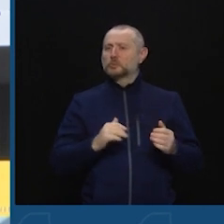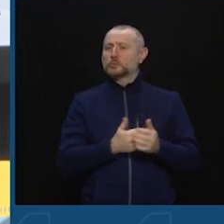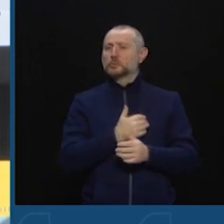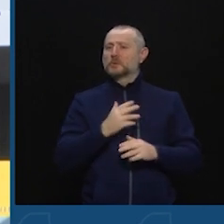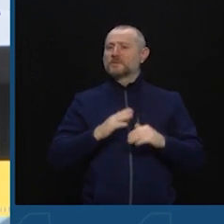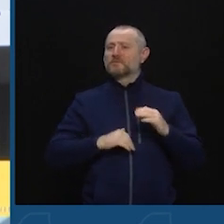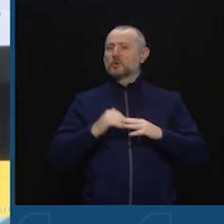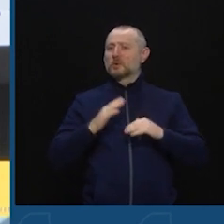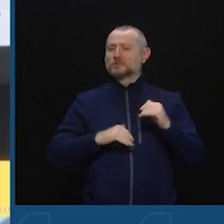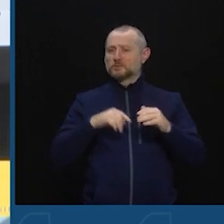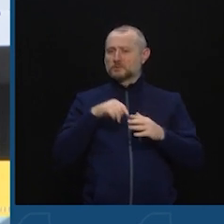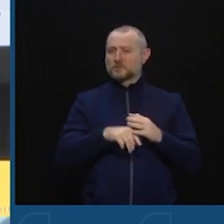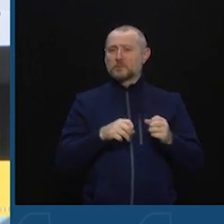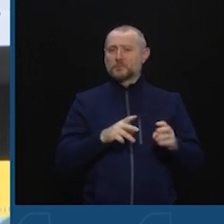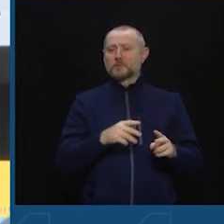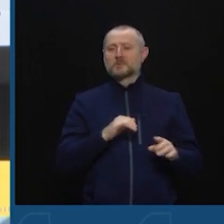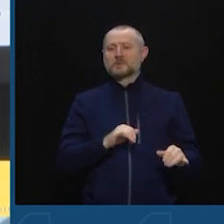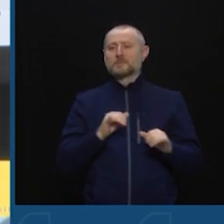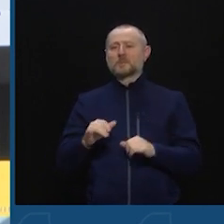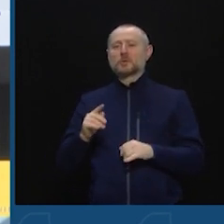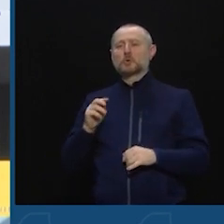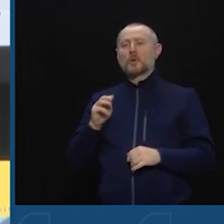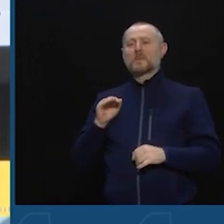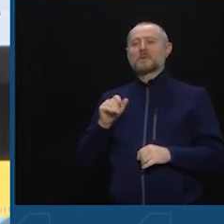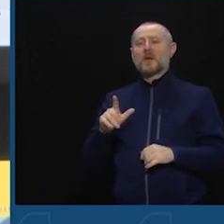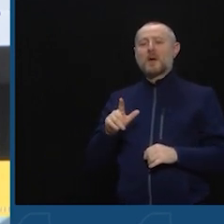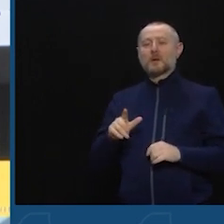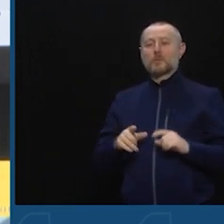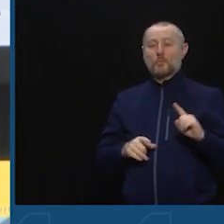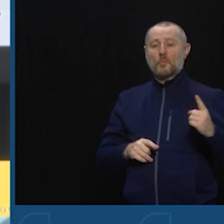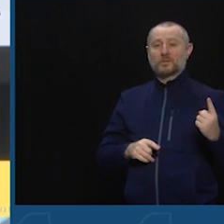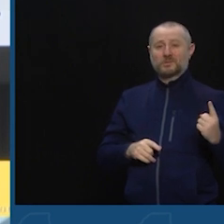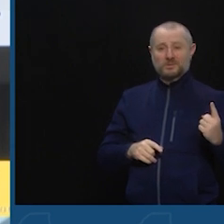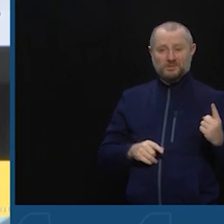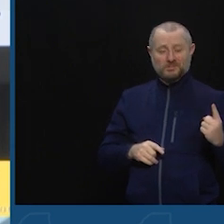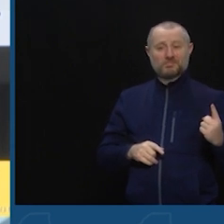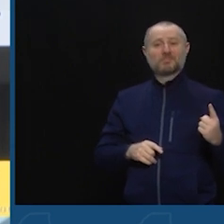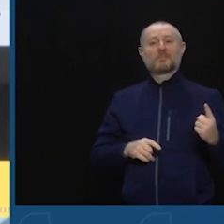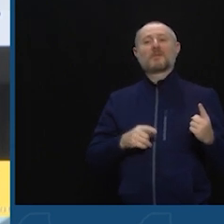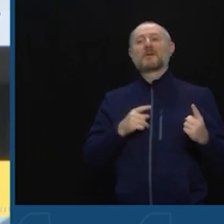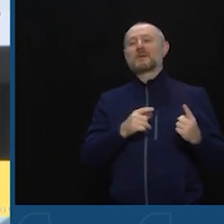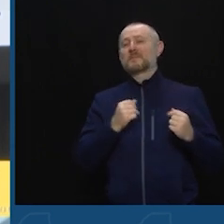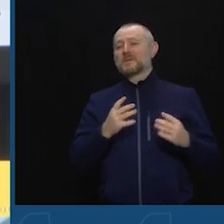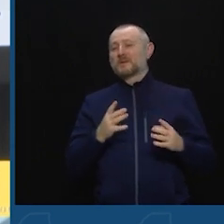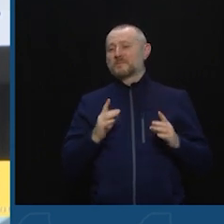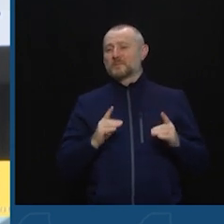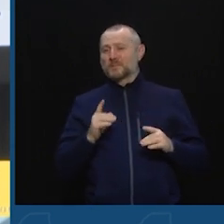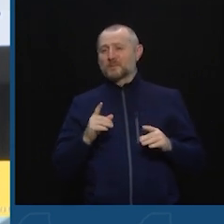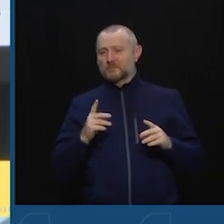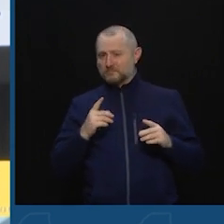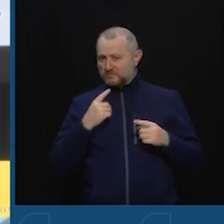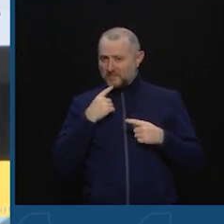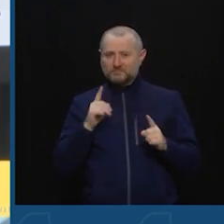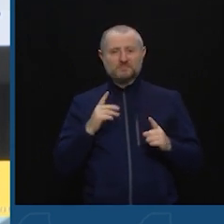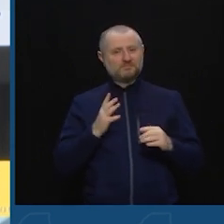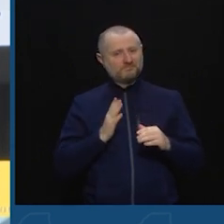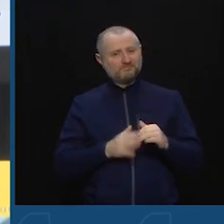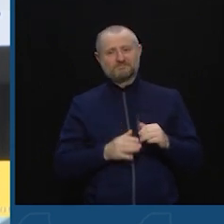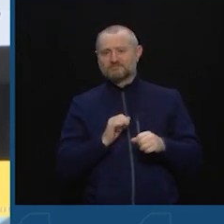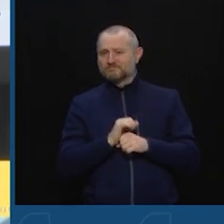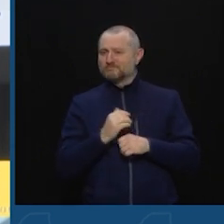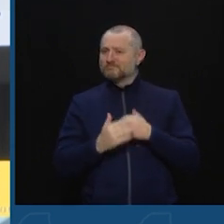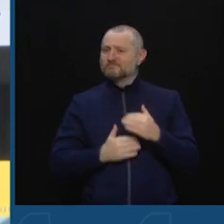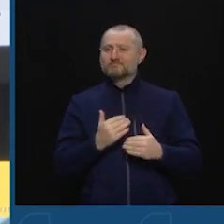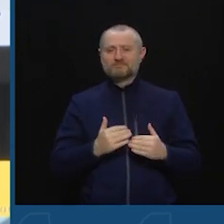Terminal 1. So in addition to individuals who make this happen, they know how to do more than walk and chew gum. They do the other